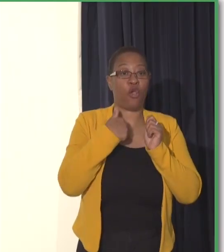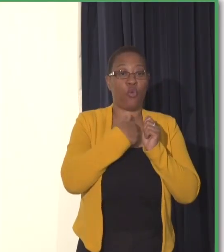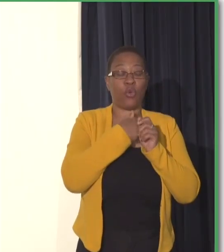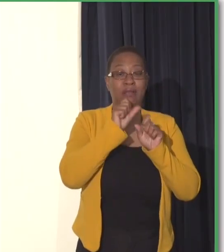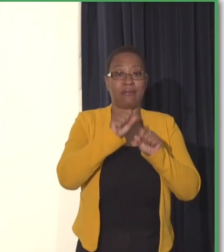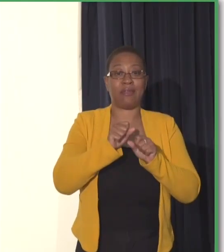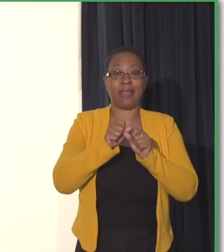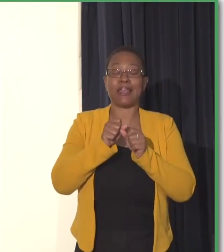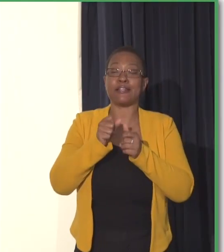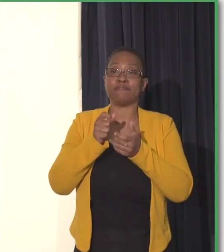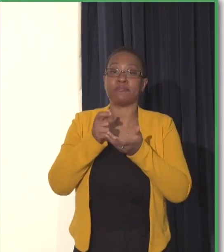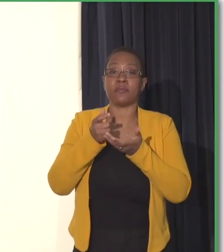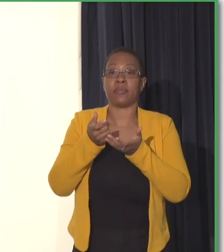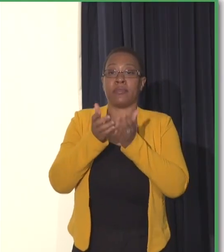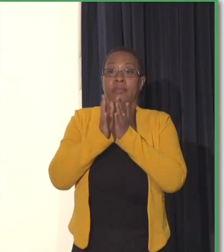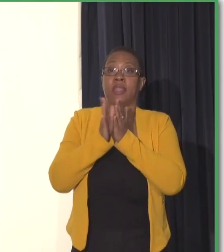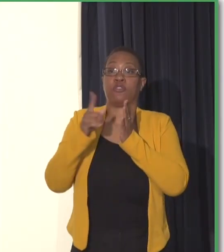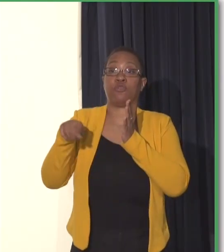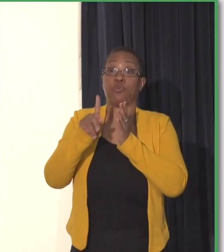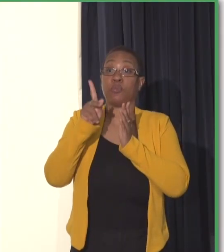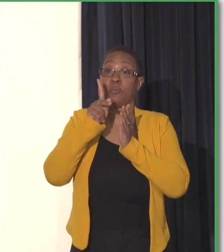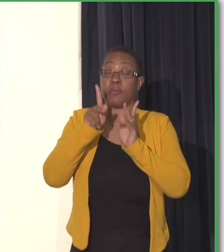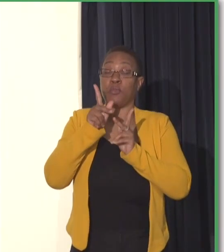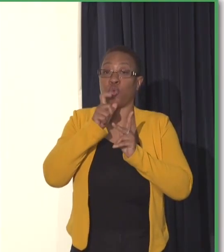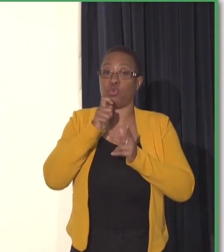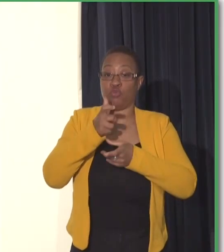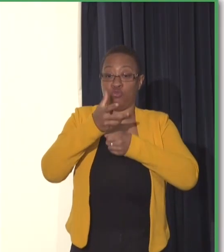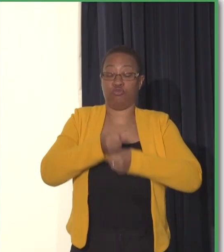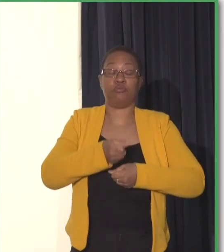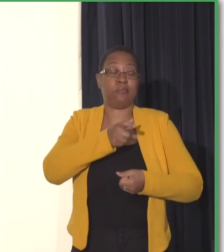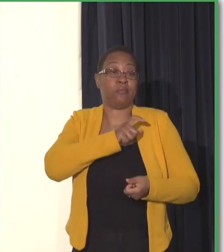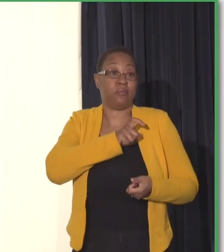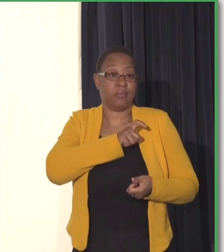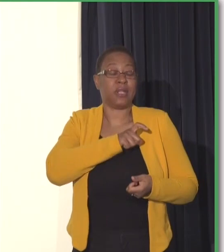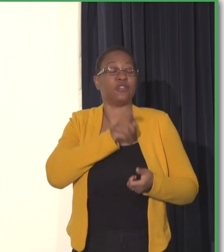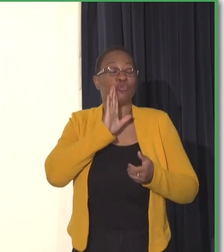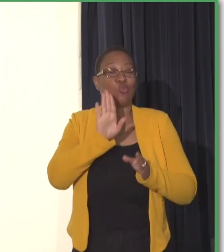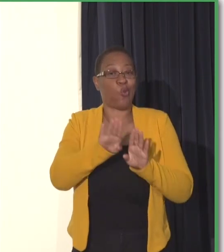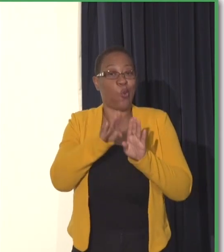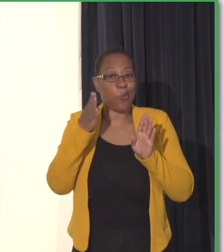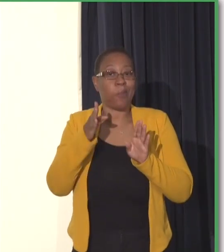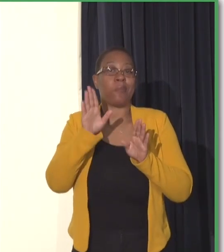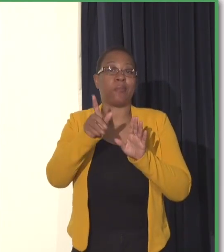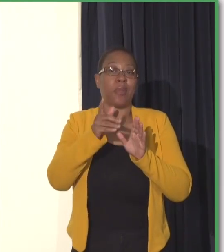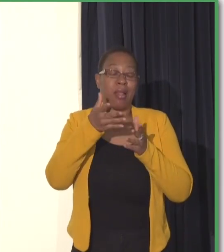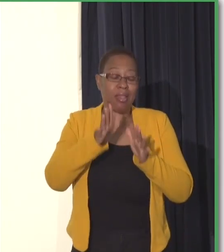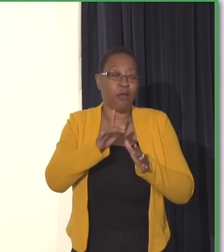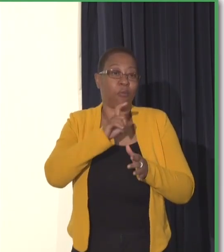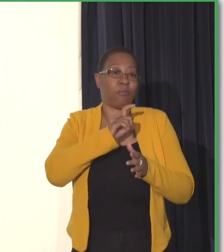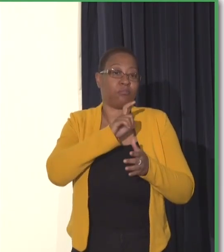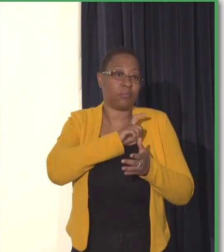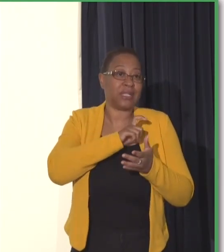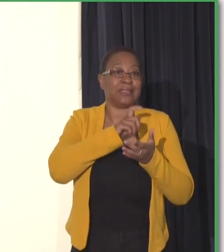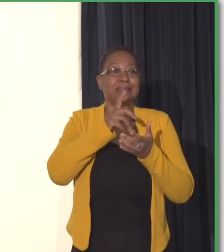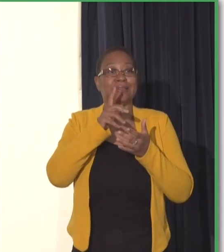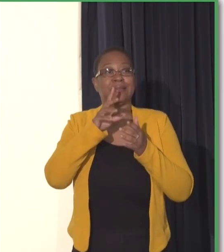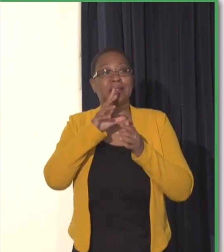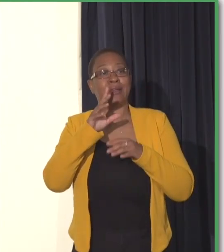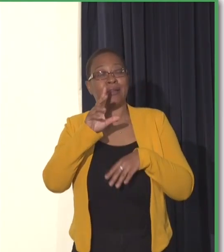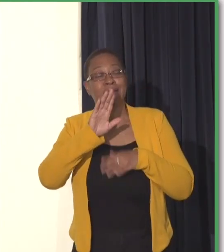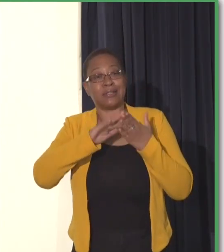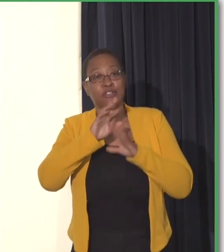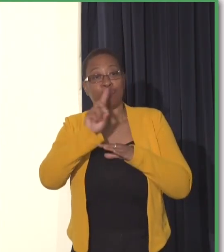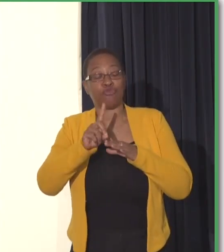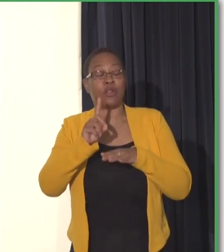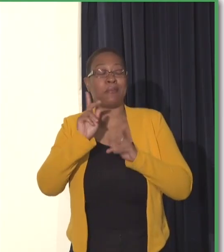those individuals out so that they can get help for their homes. And I know that a lot of the agencies are going to